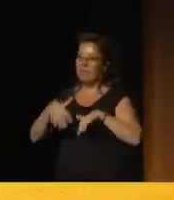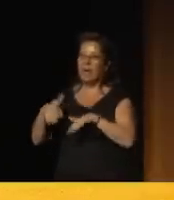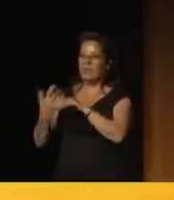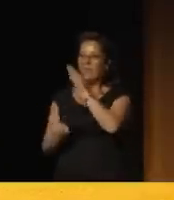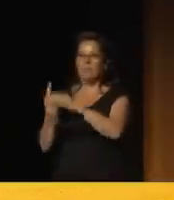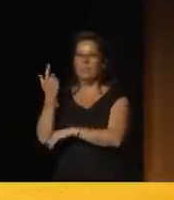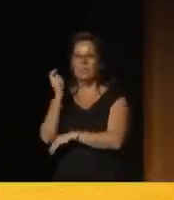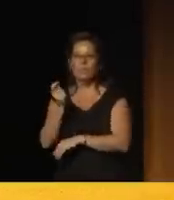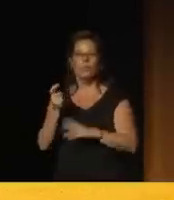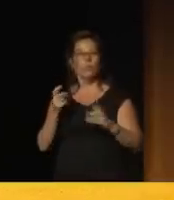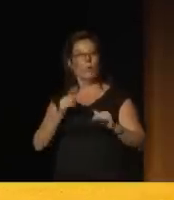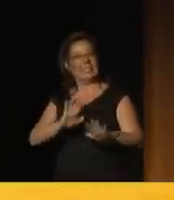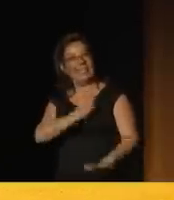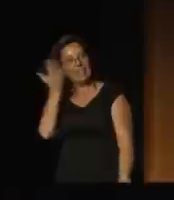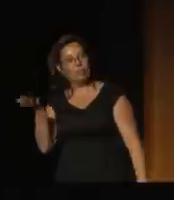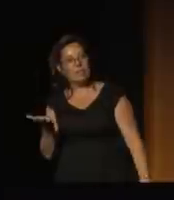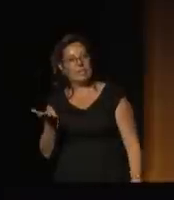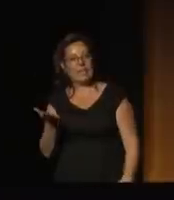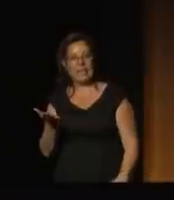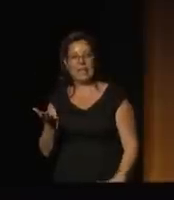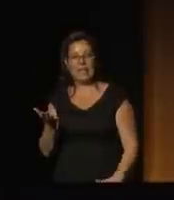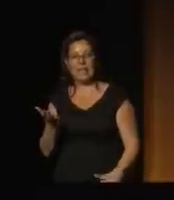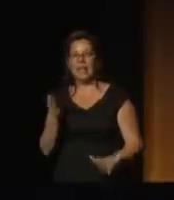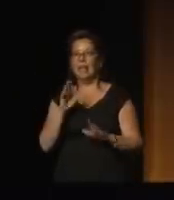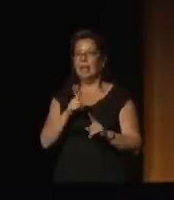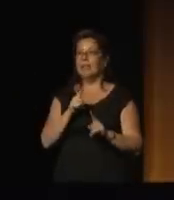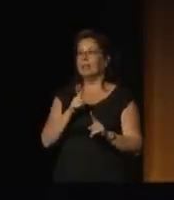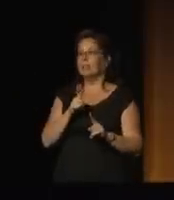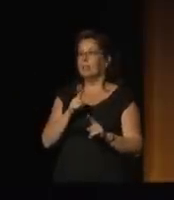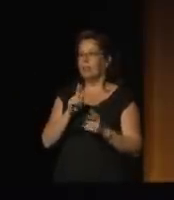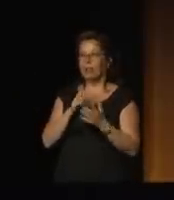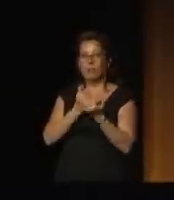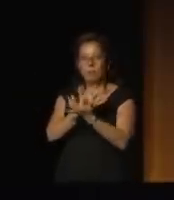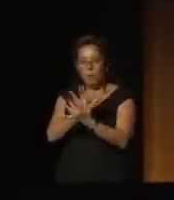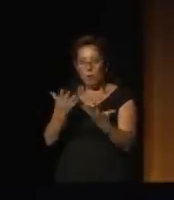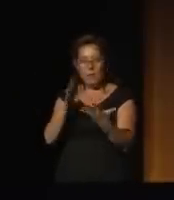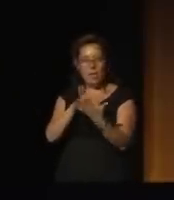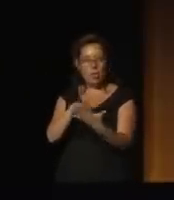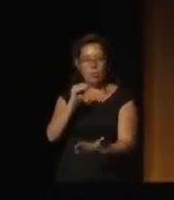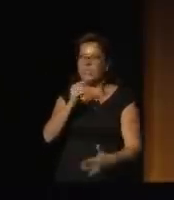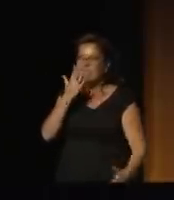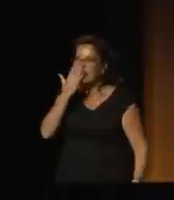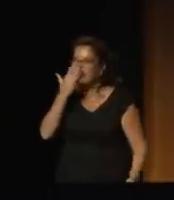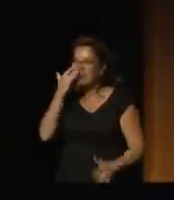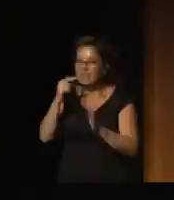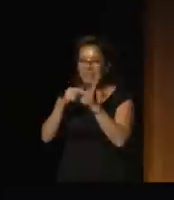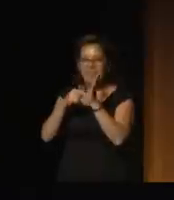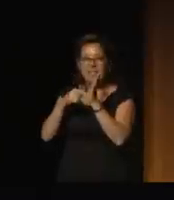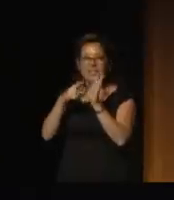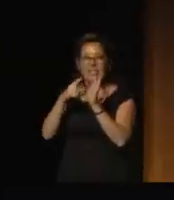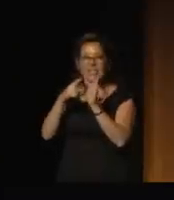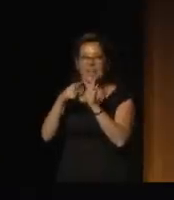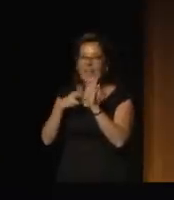is really, really interesting to see right now are these students who are teenagers who are coming out and